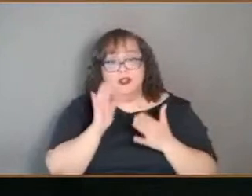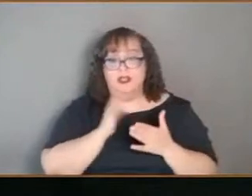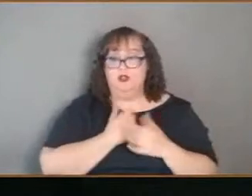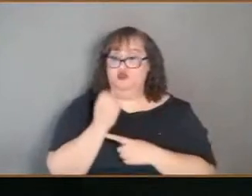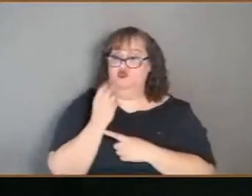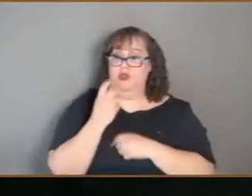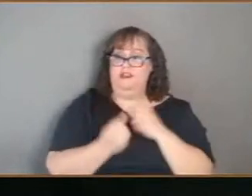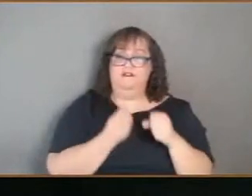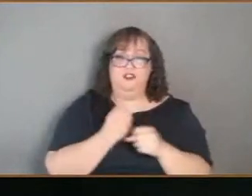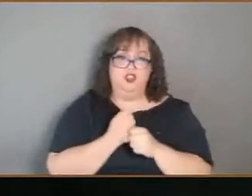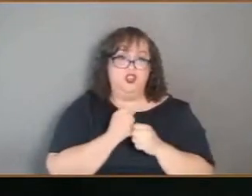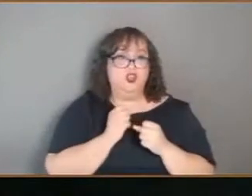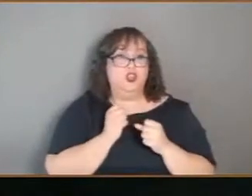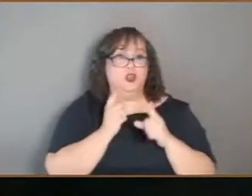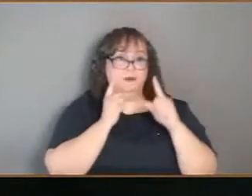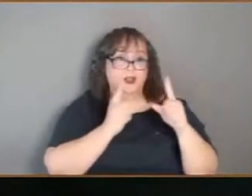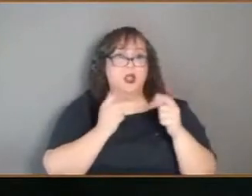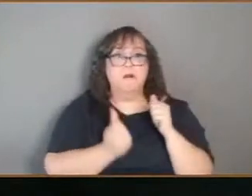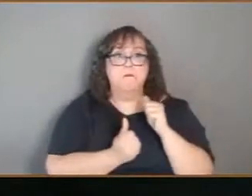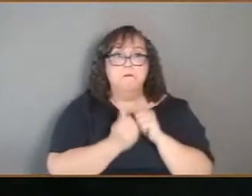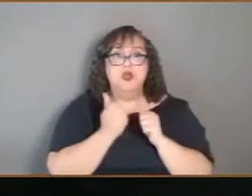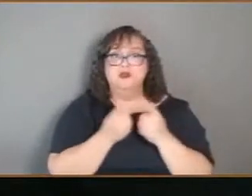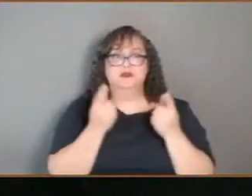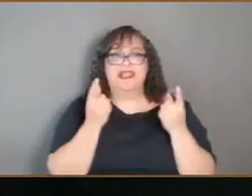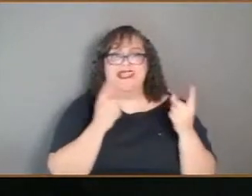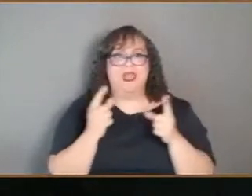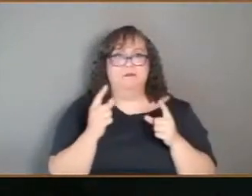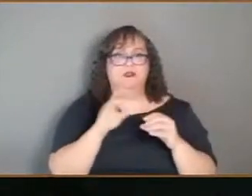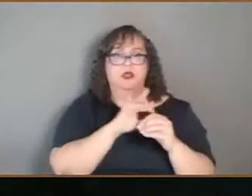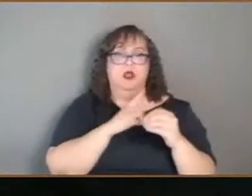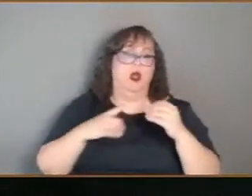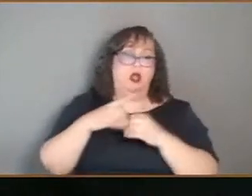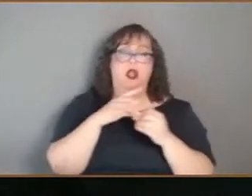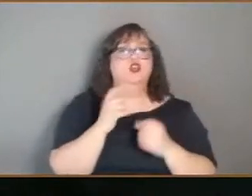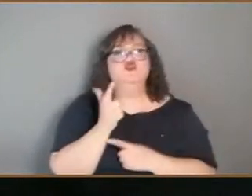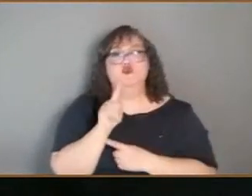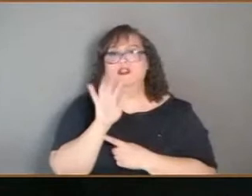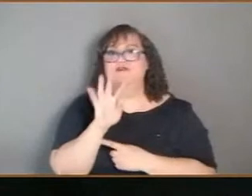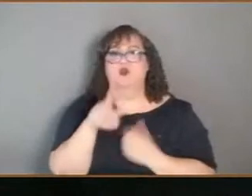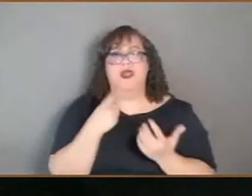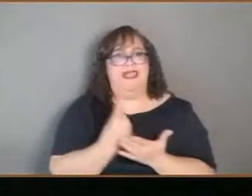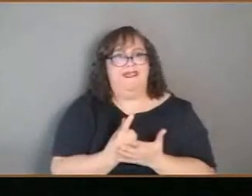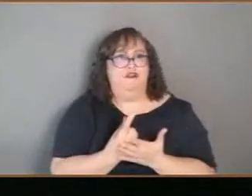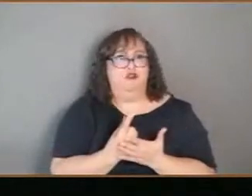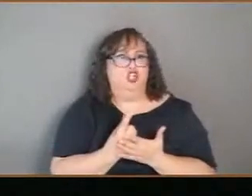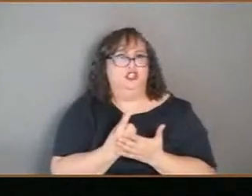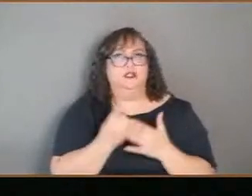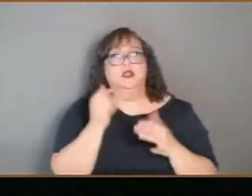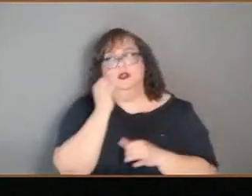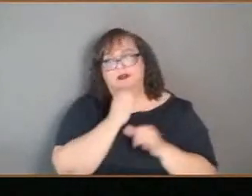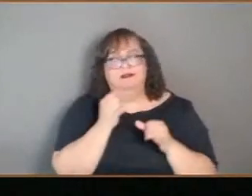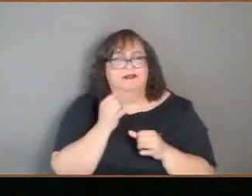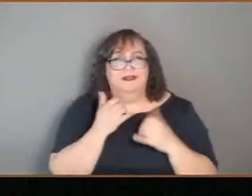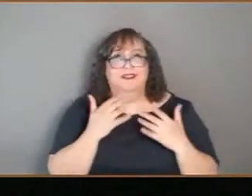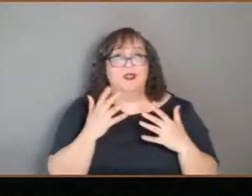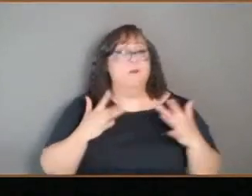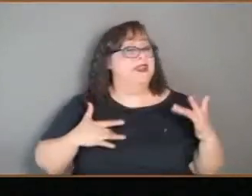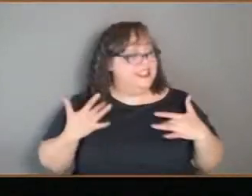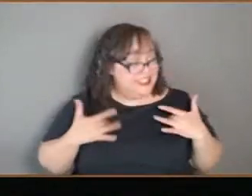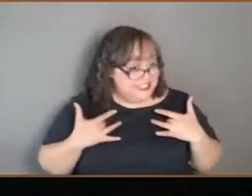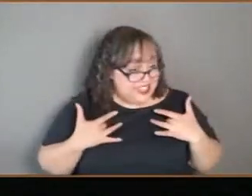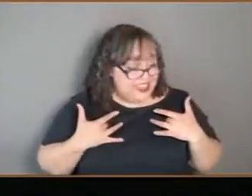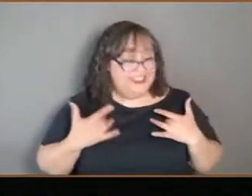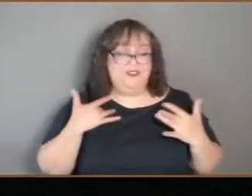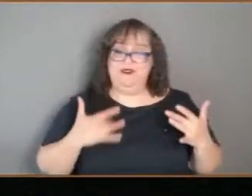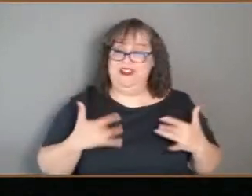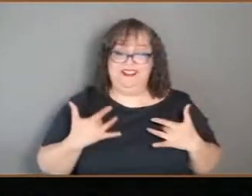science happens in that 24 hours out of 12 years. So it's really exciting. We're excited to point the instruments and